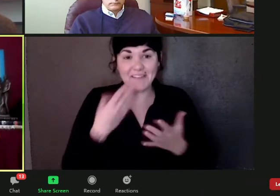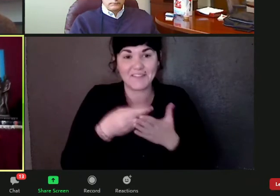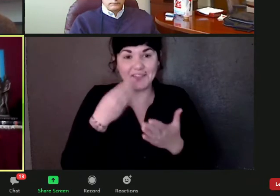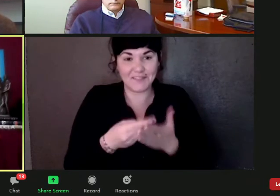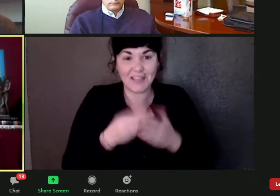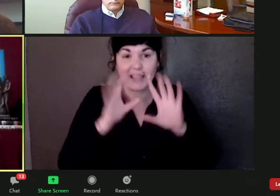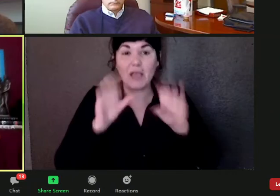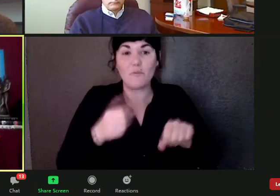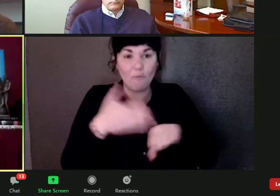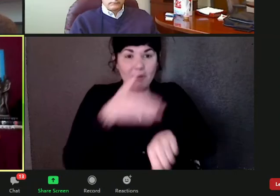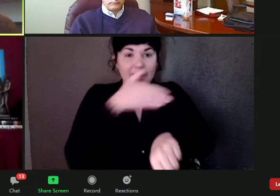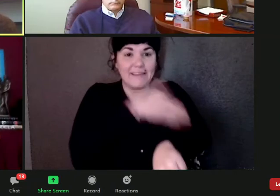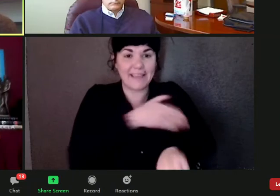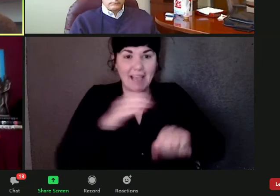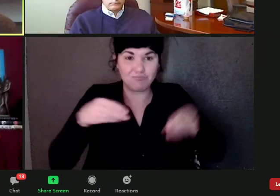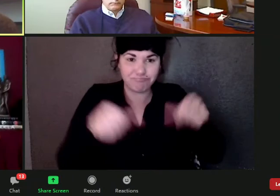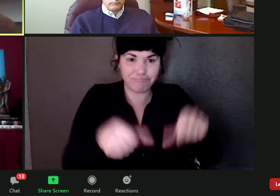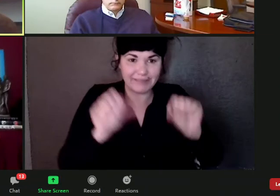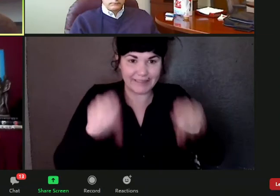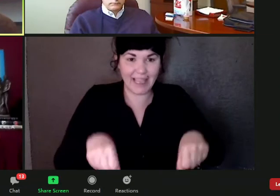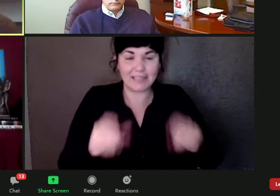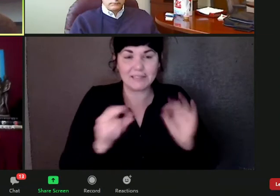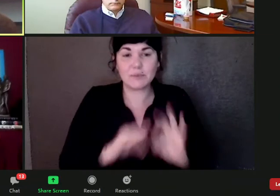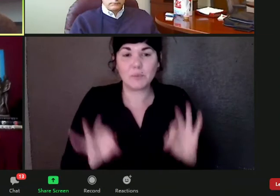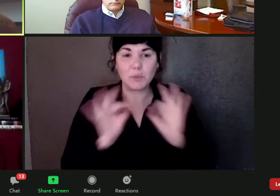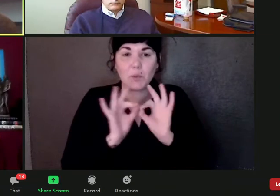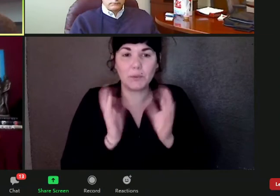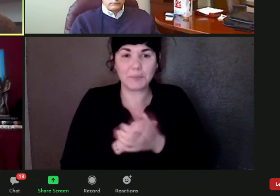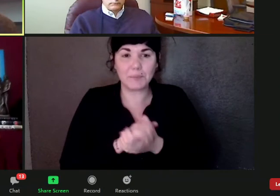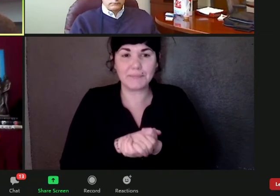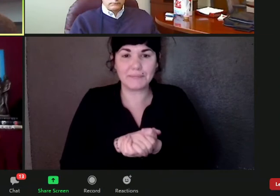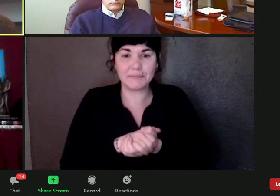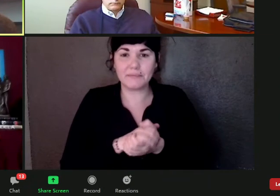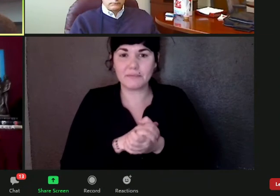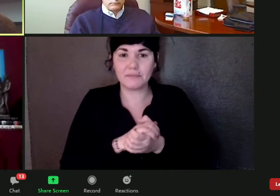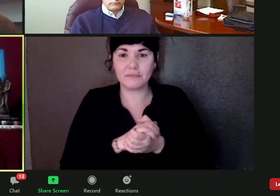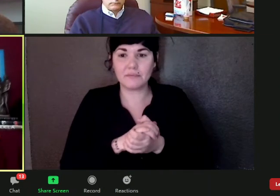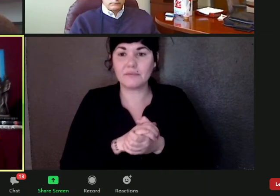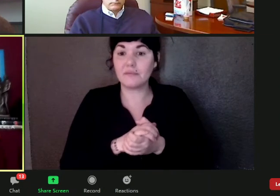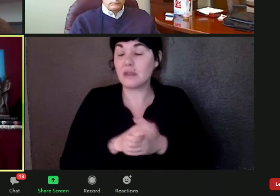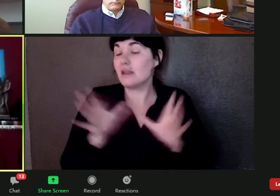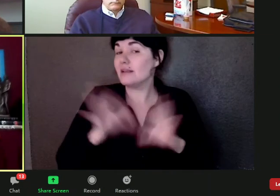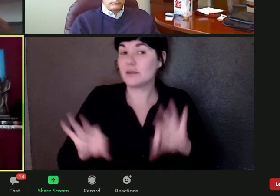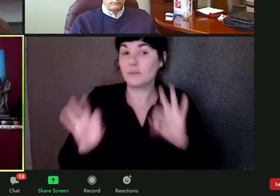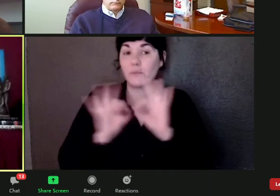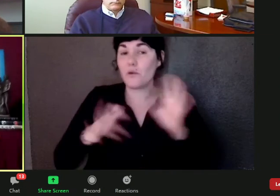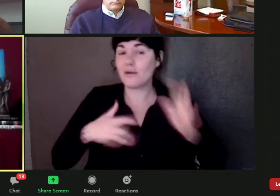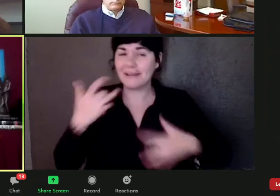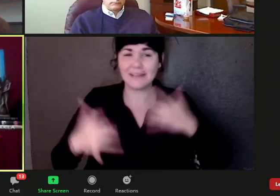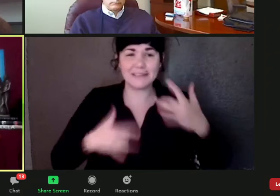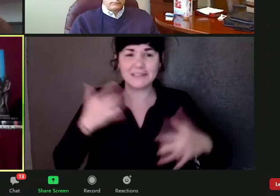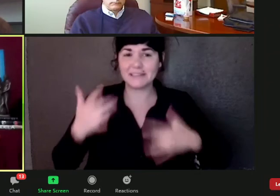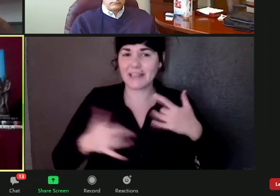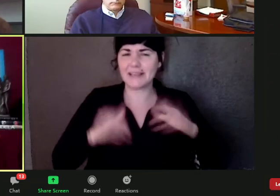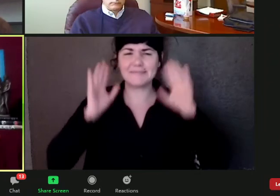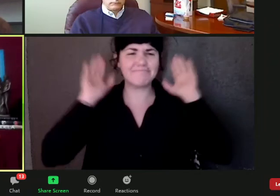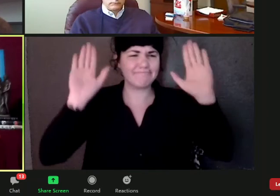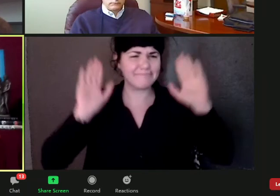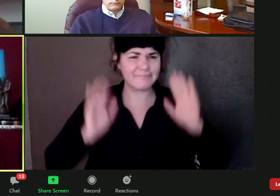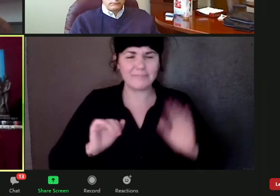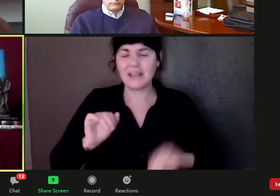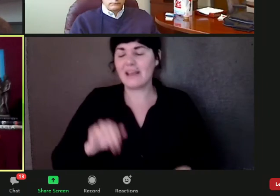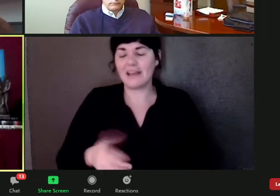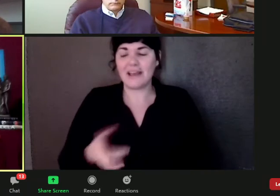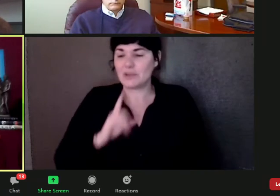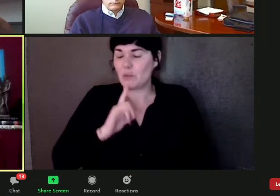And so I think that that's important as well. It's important and it's exciting. How refreshing is it for